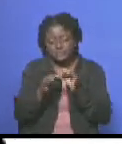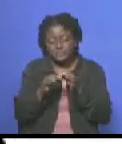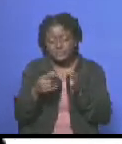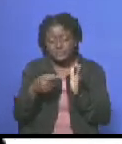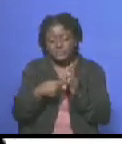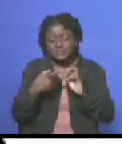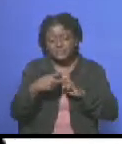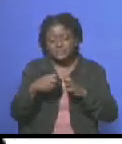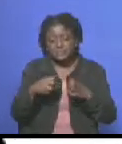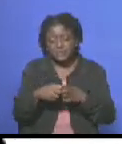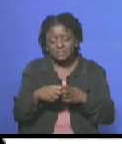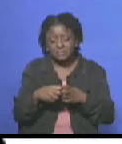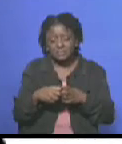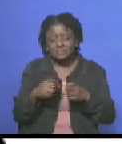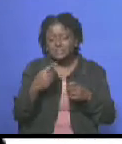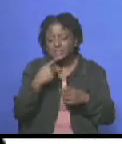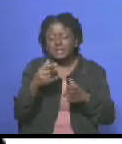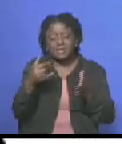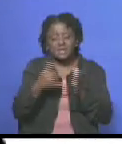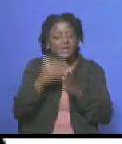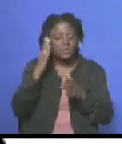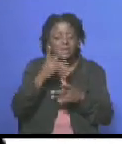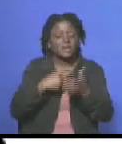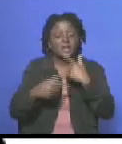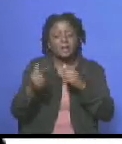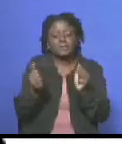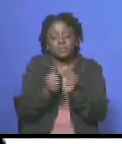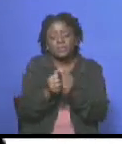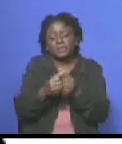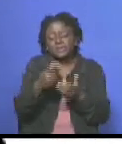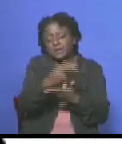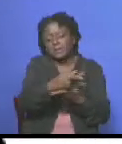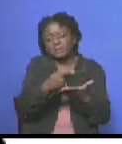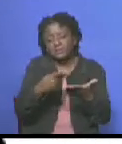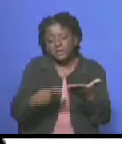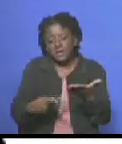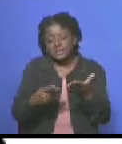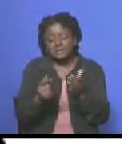it will come at a price. Cleopatra Murphy, CNN Network News.